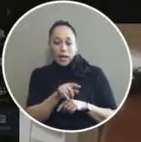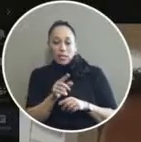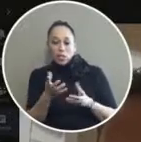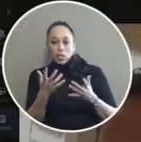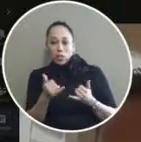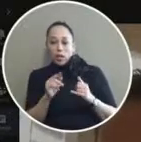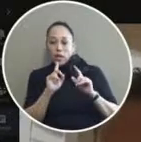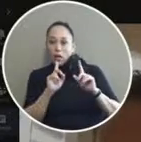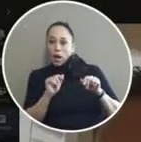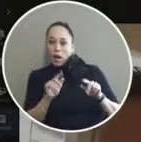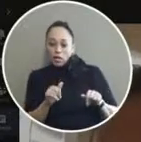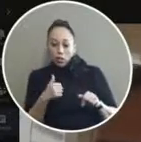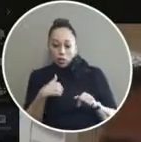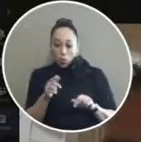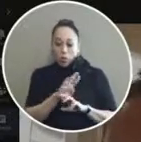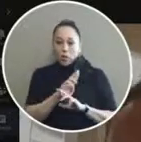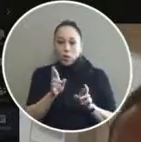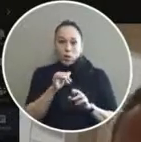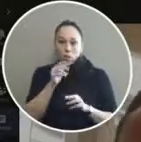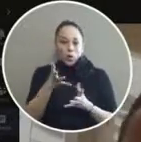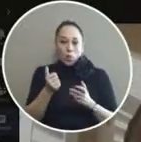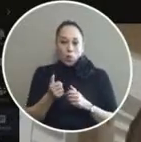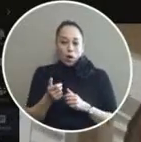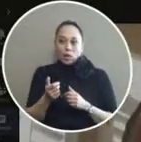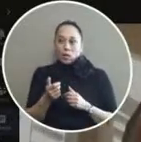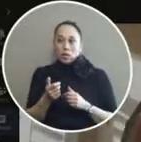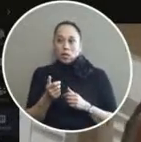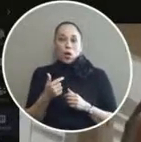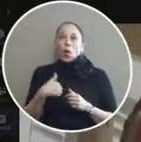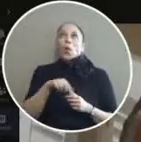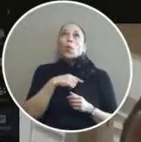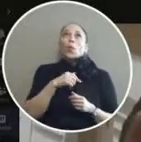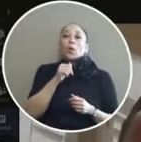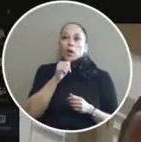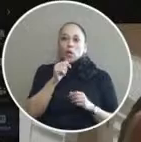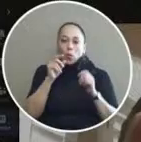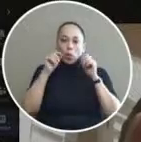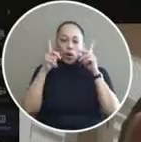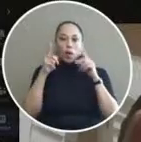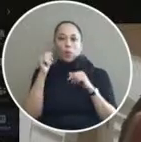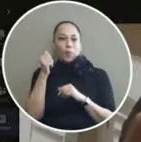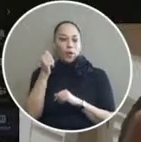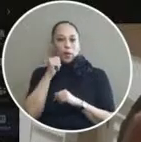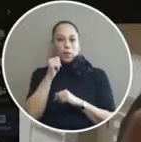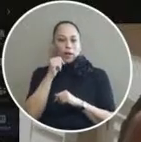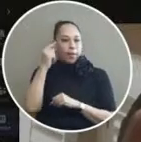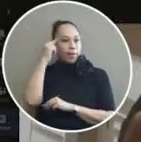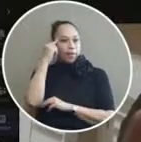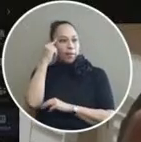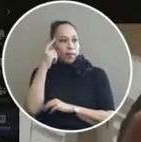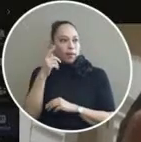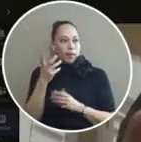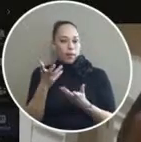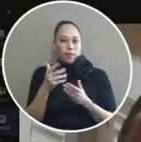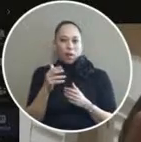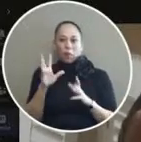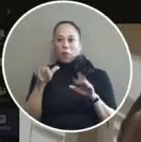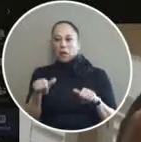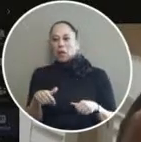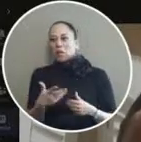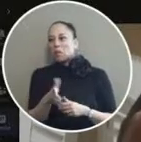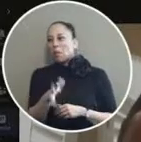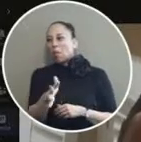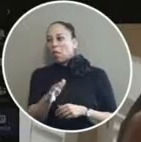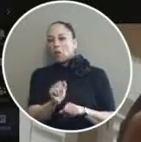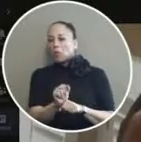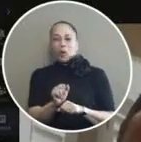are being answered and then we're prepared, because we don't want to hear, because we don't wake up every day thinking we're going to do mediocre work. That's not how we